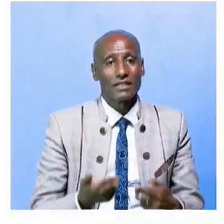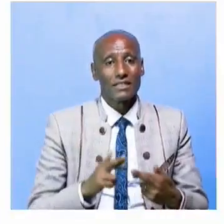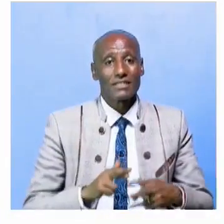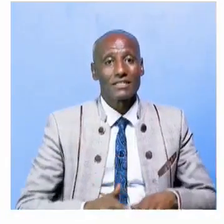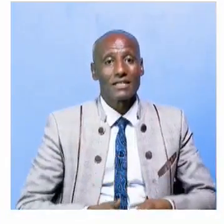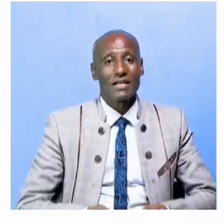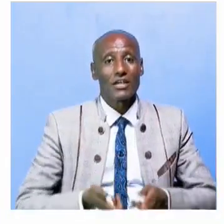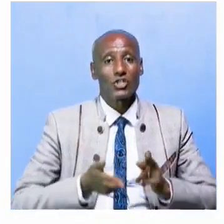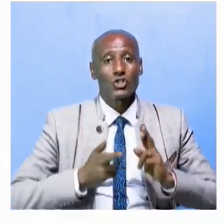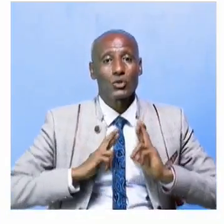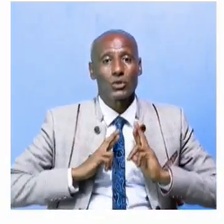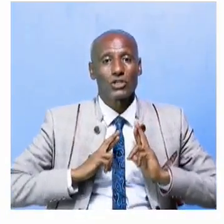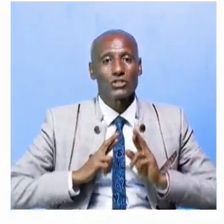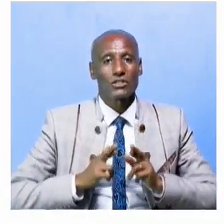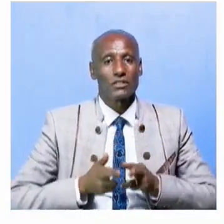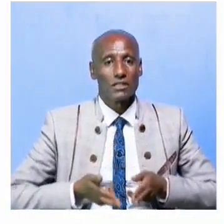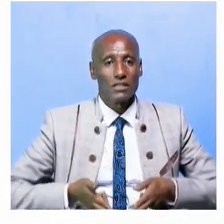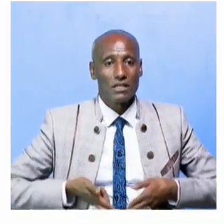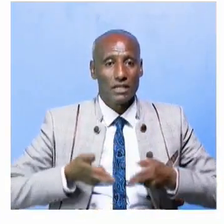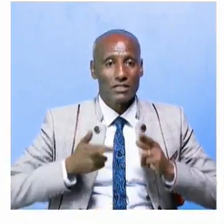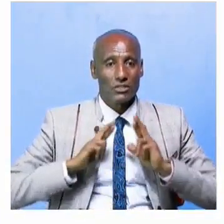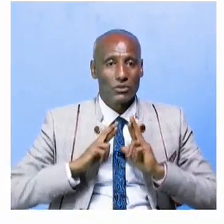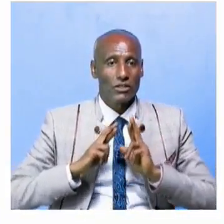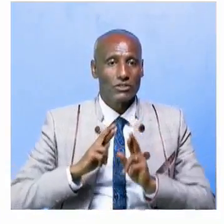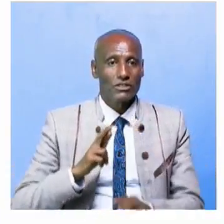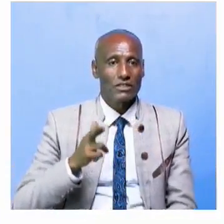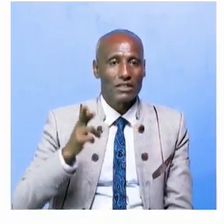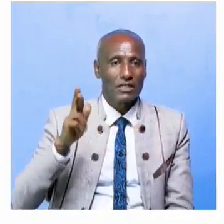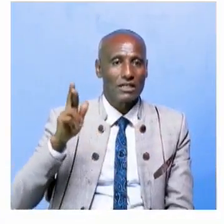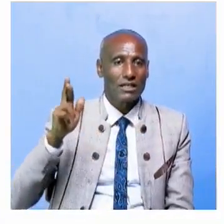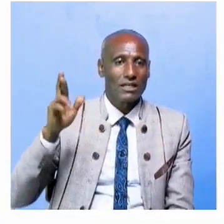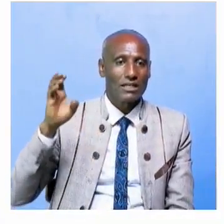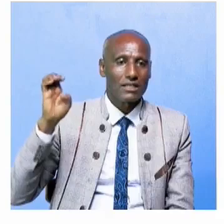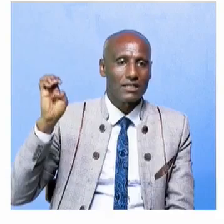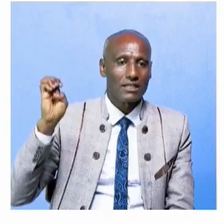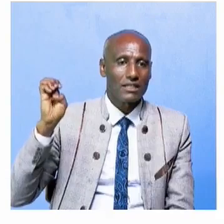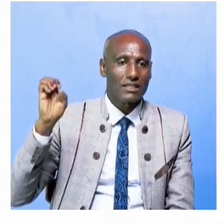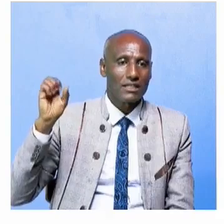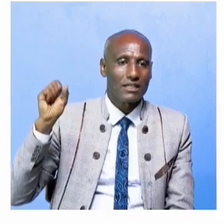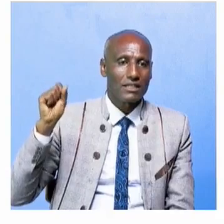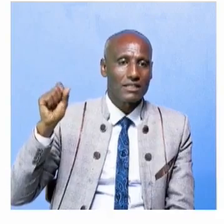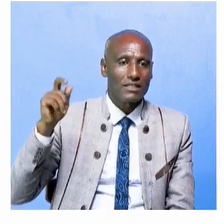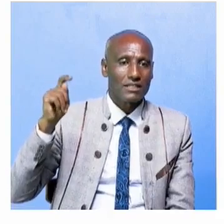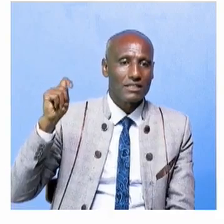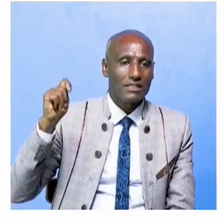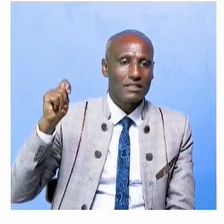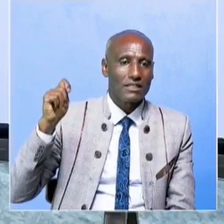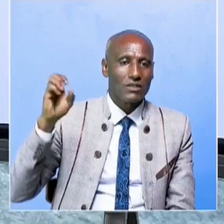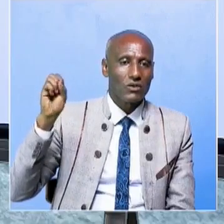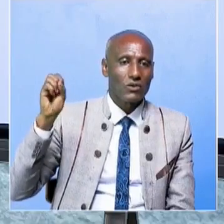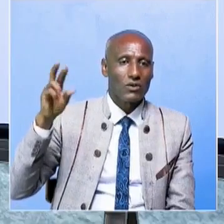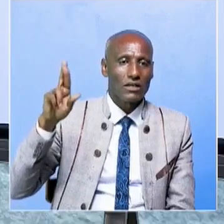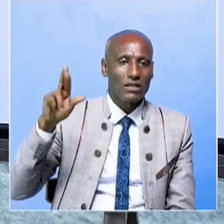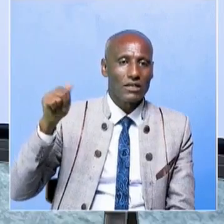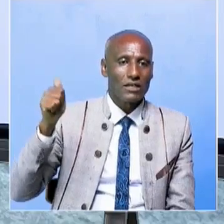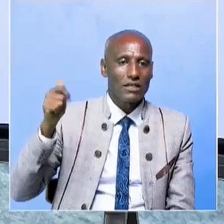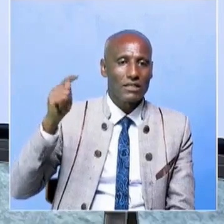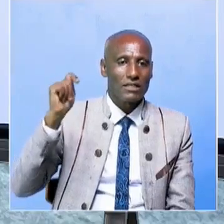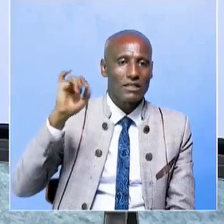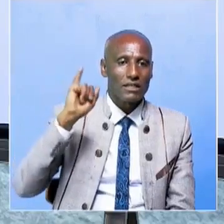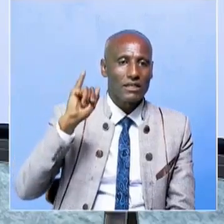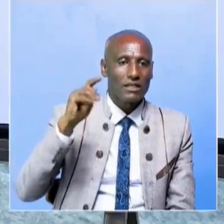Restoration. The restoration of the house is going really